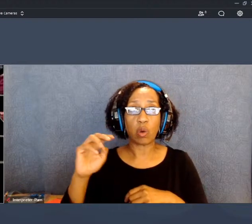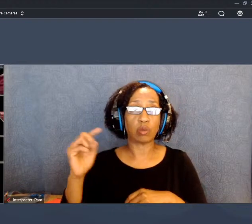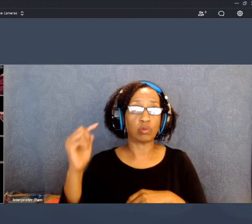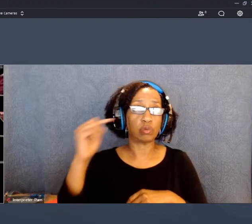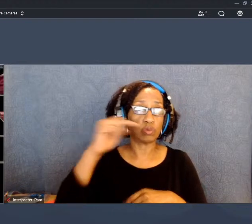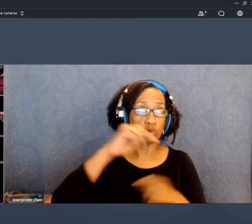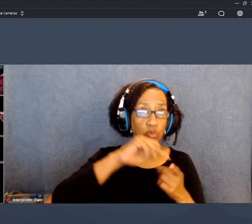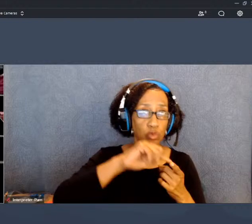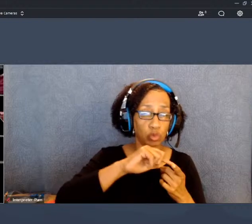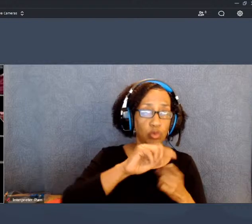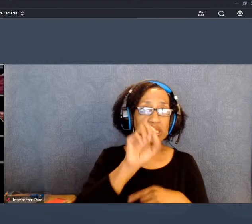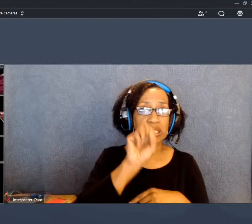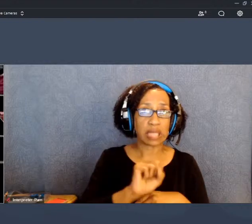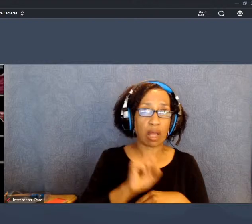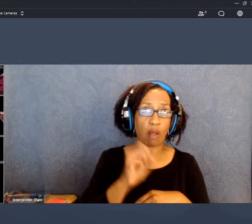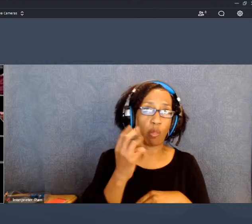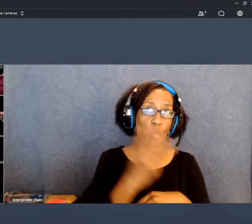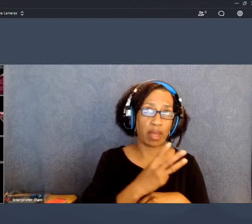But